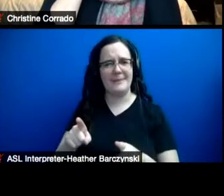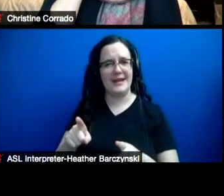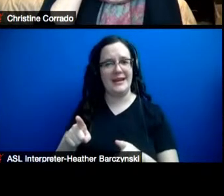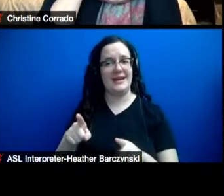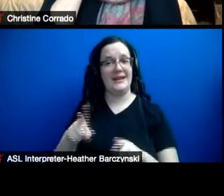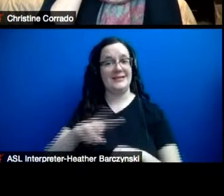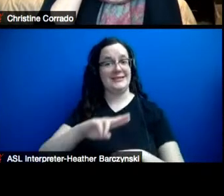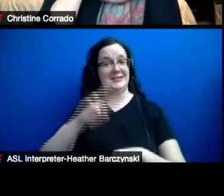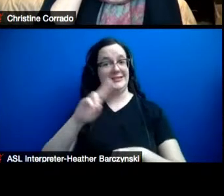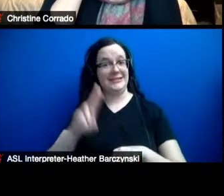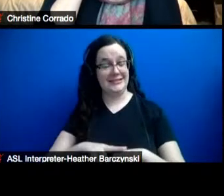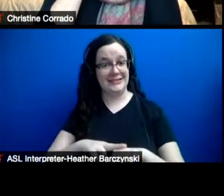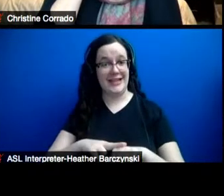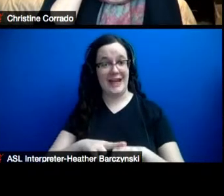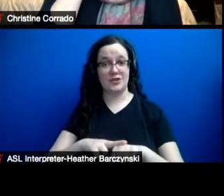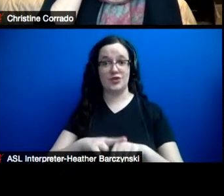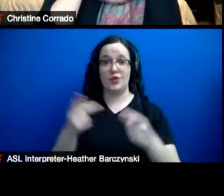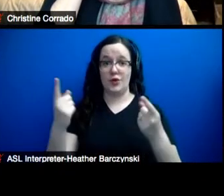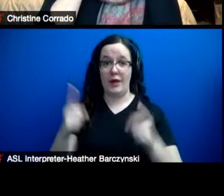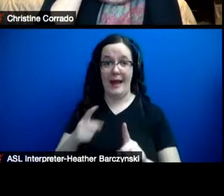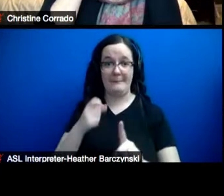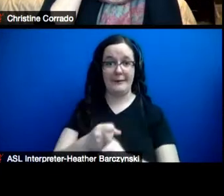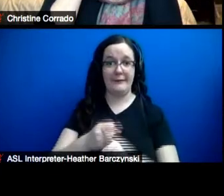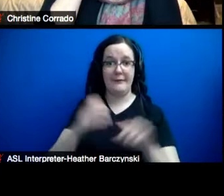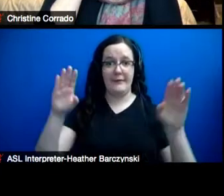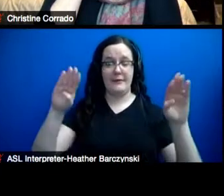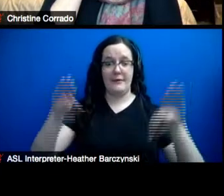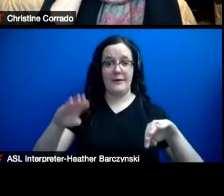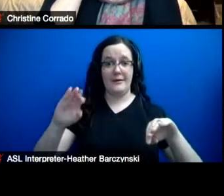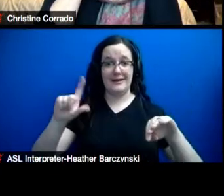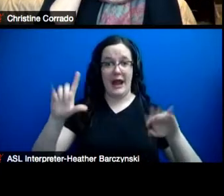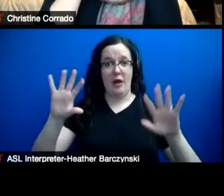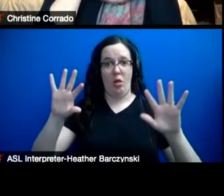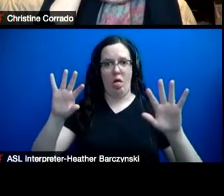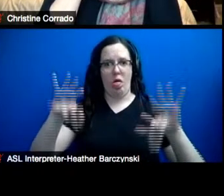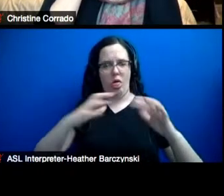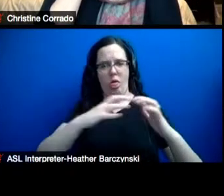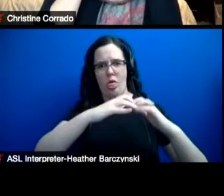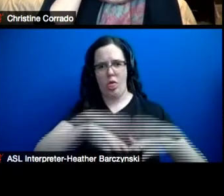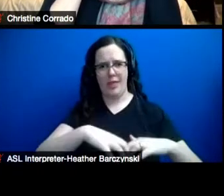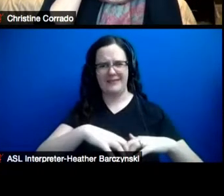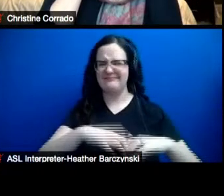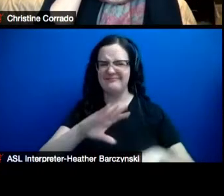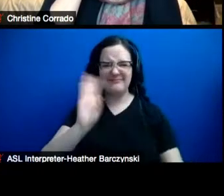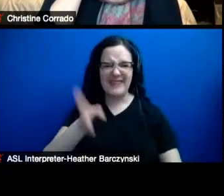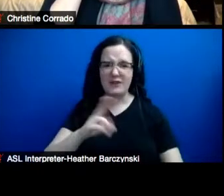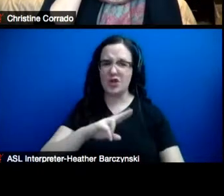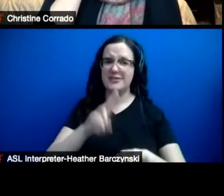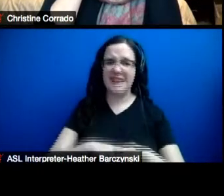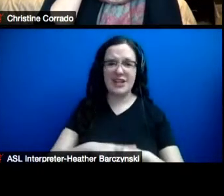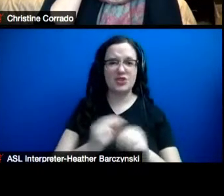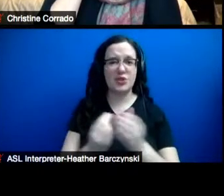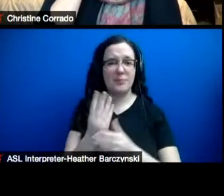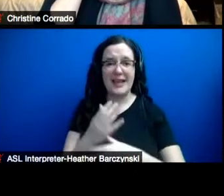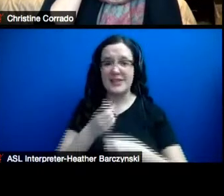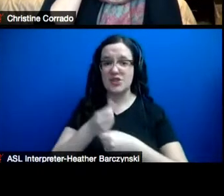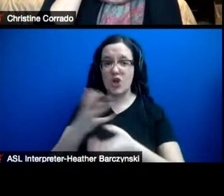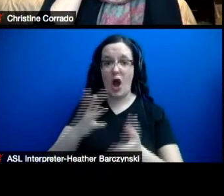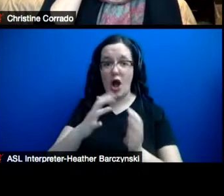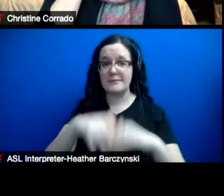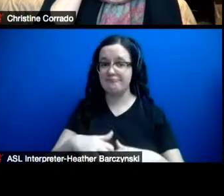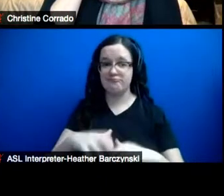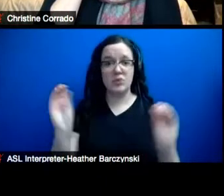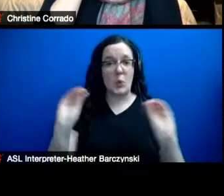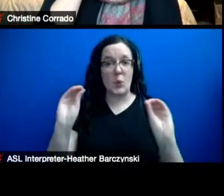breach of the canal embankments caused by nature, caused by plants. There have been several,